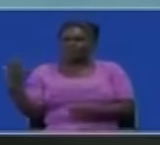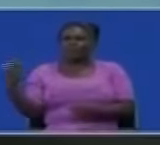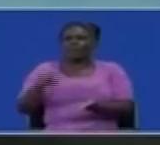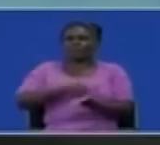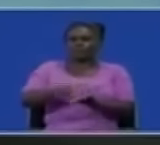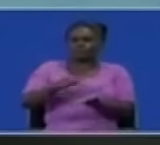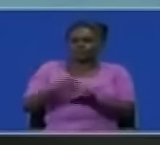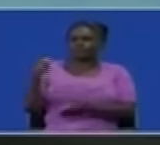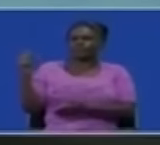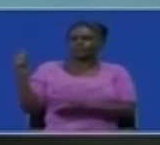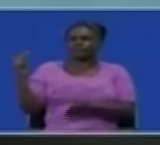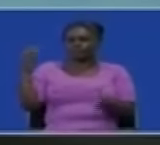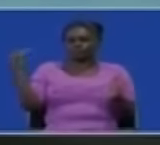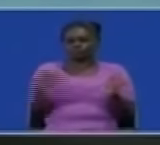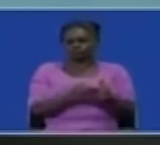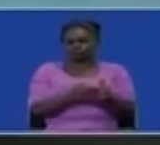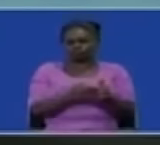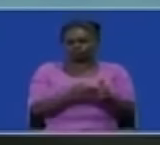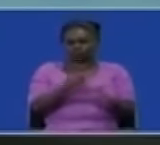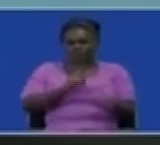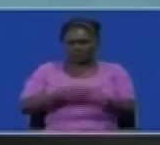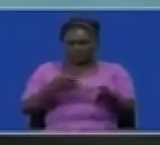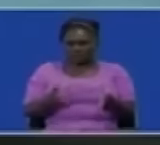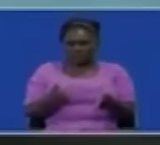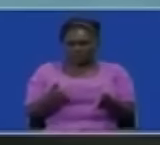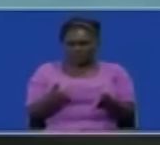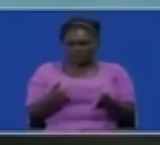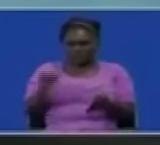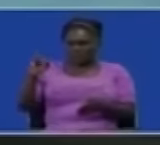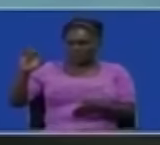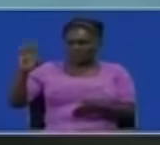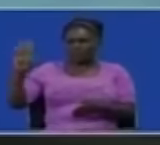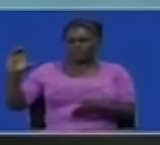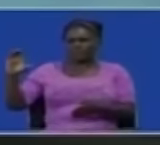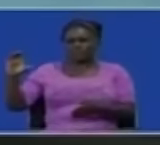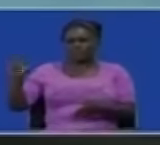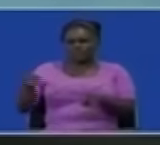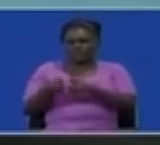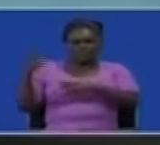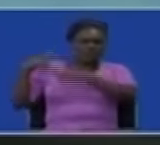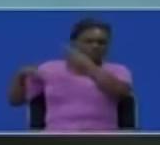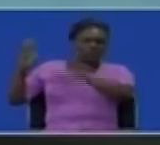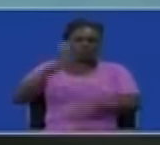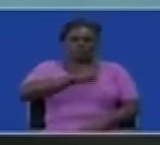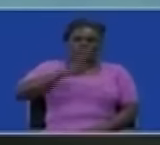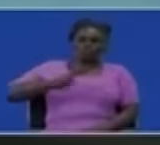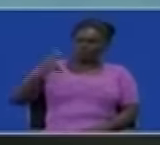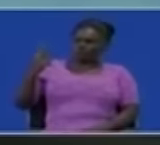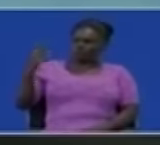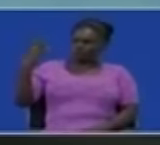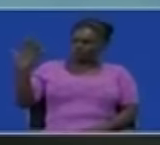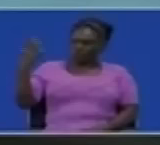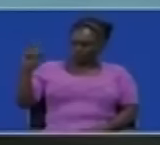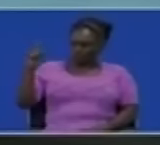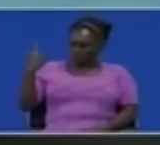printing tender has been suspended at this time. Court sued the IEBC and the review board, saying that 2.5 billion